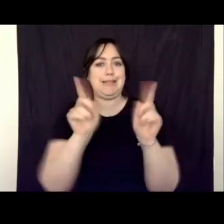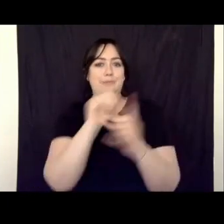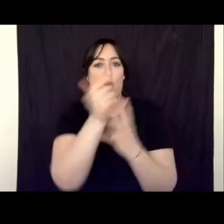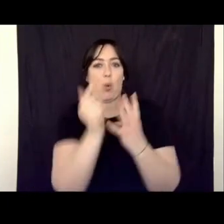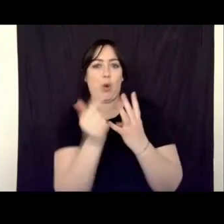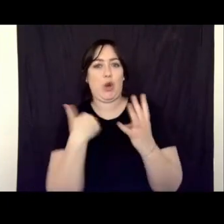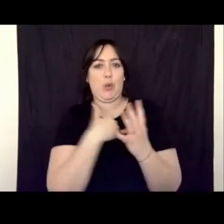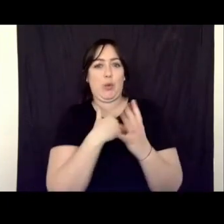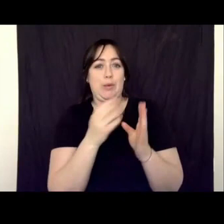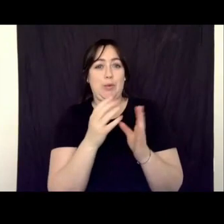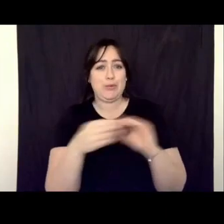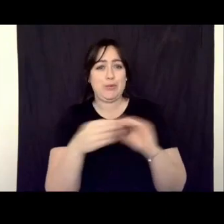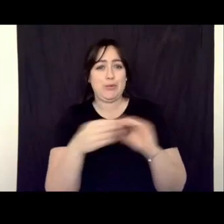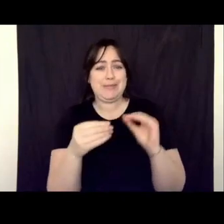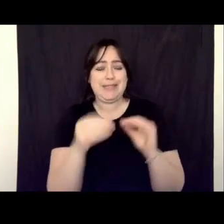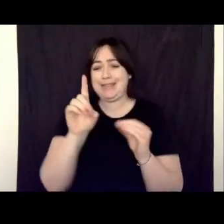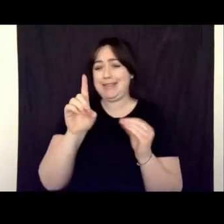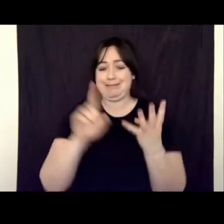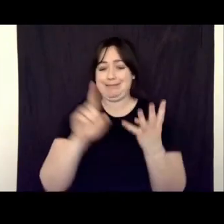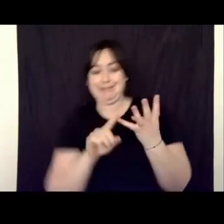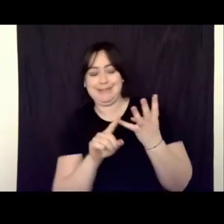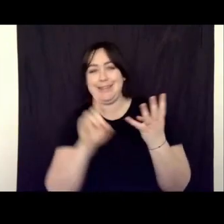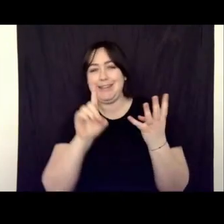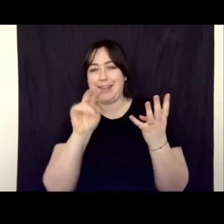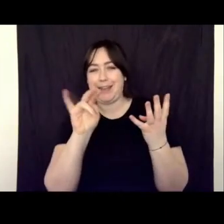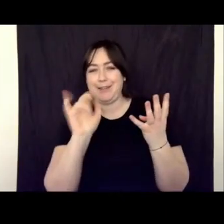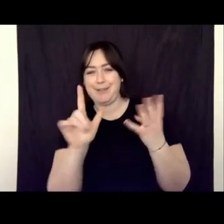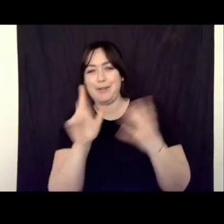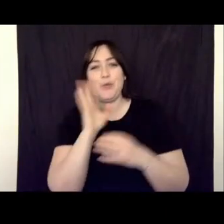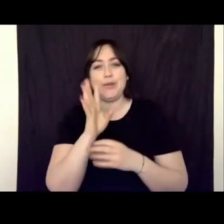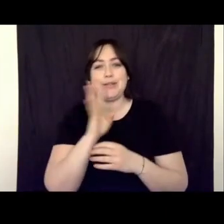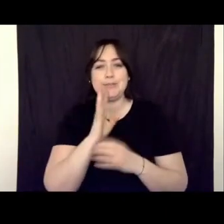in? Daniel, go right ahead. Thank you.